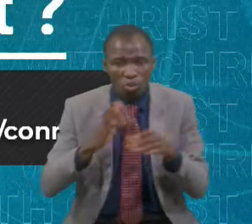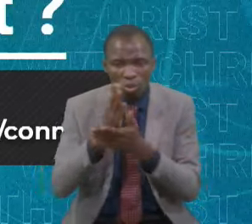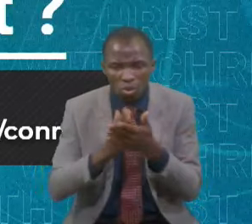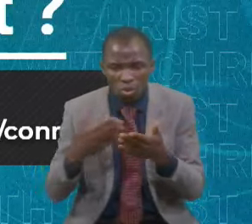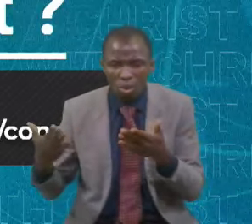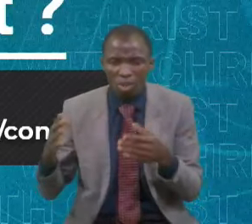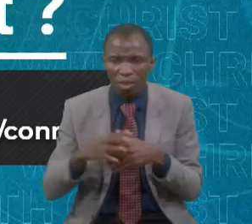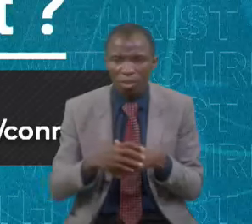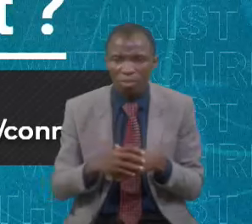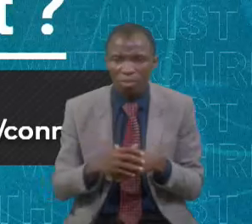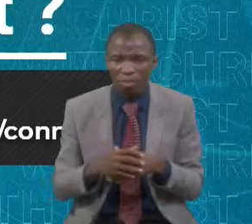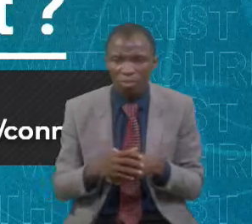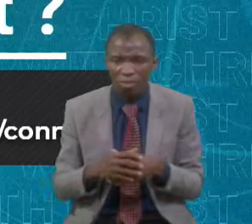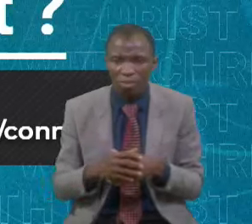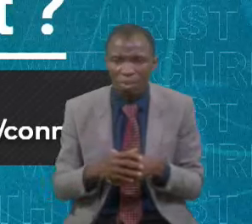And others